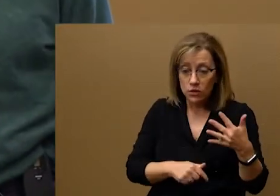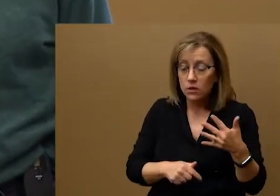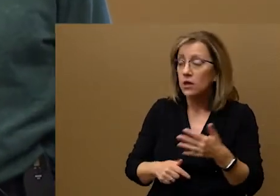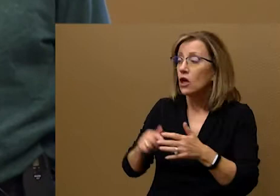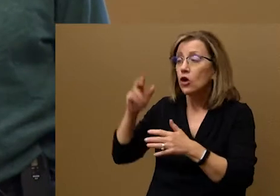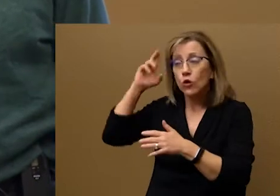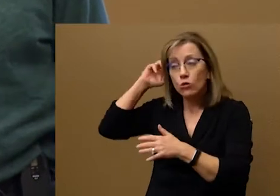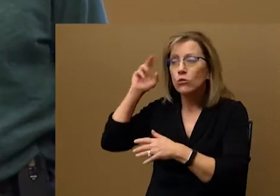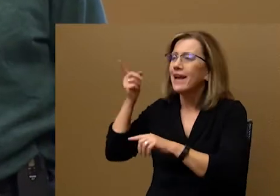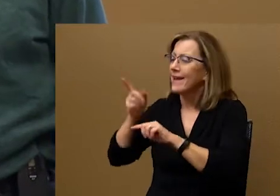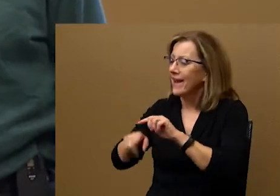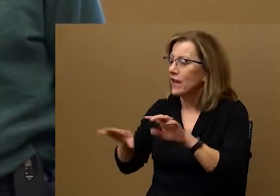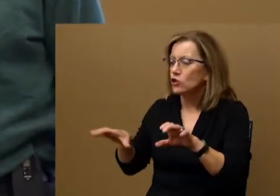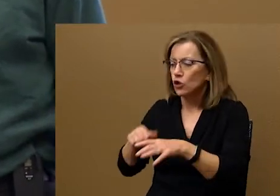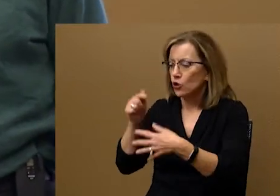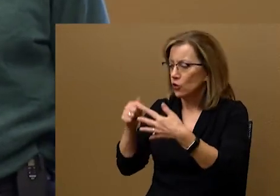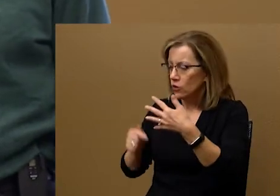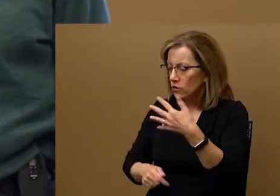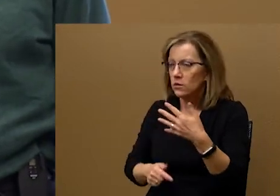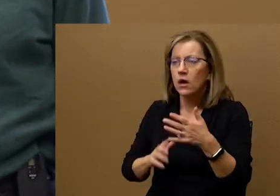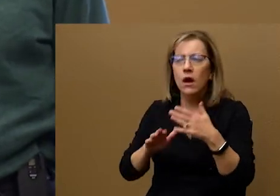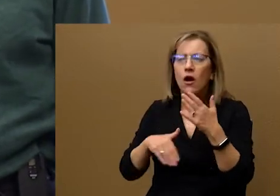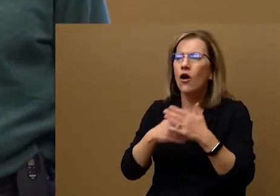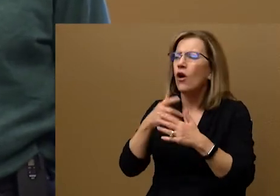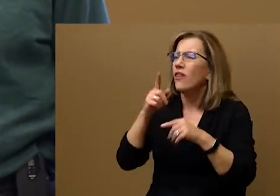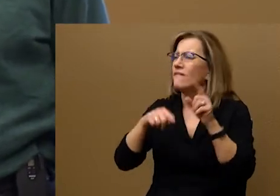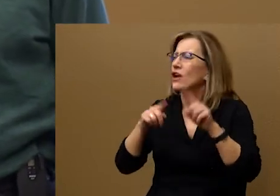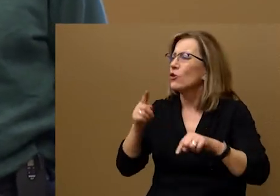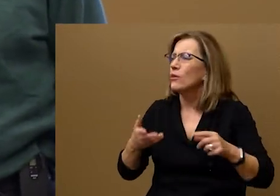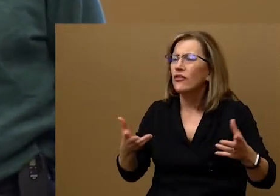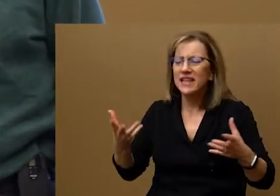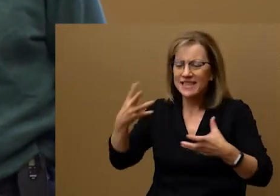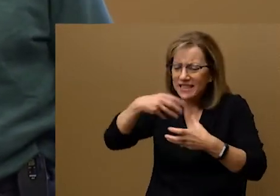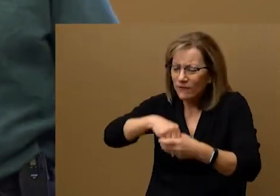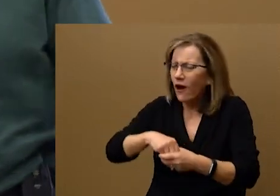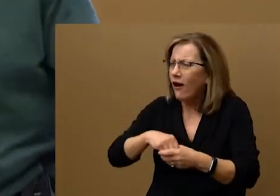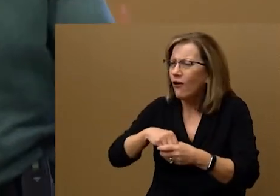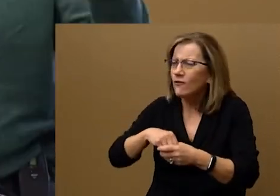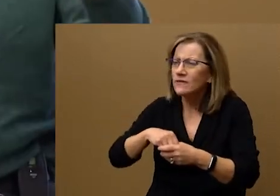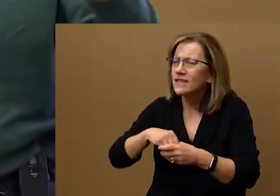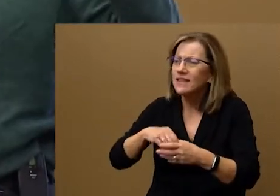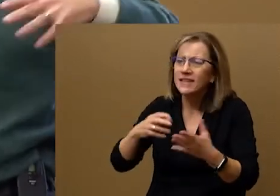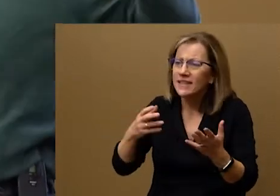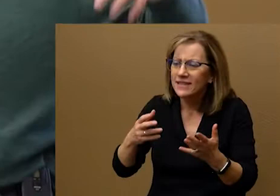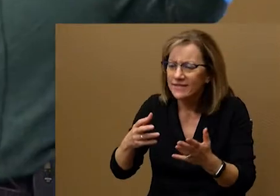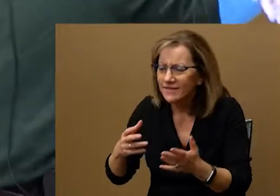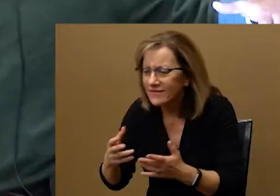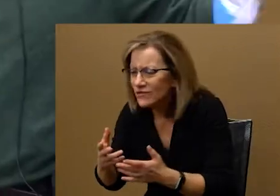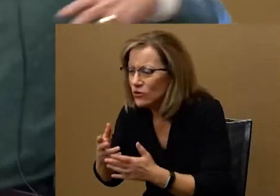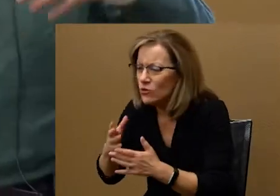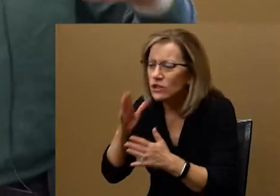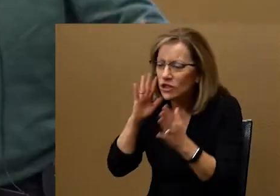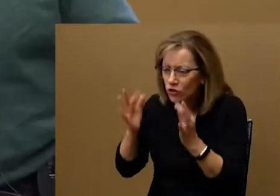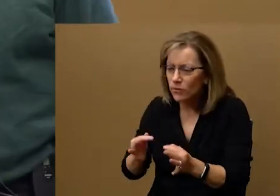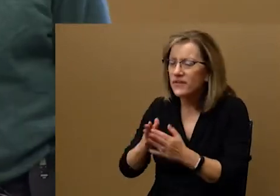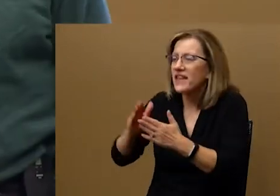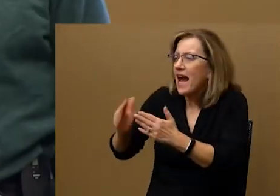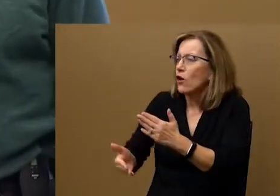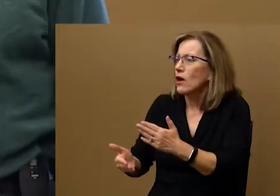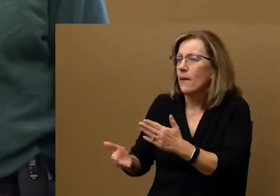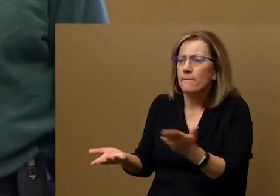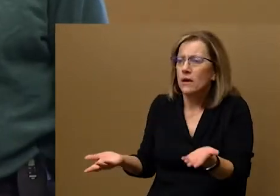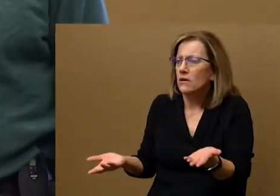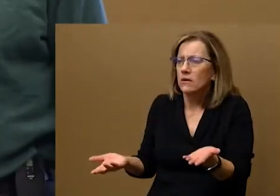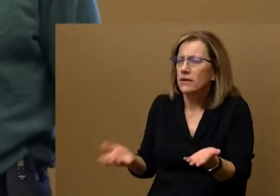do, and all the variables that are involved in determining the outcome. It's not just a cochlear implant. There are many other things that determine